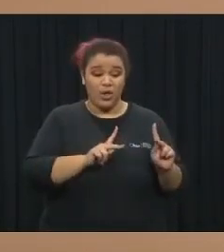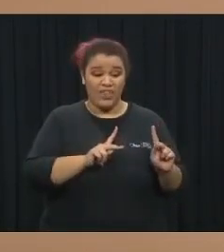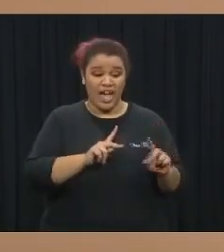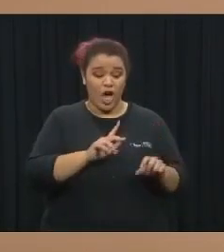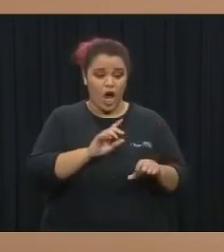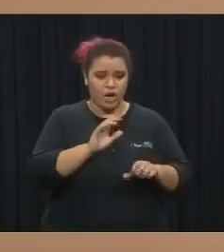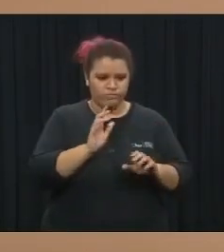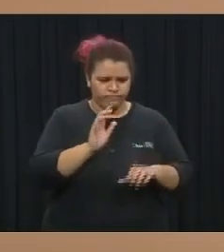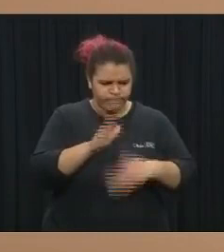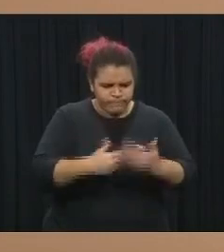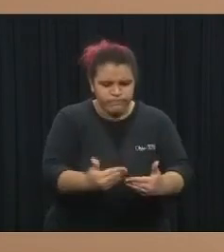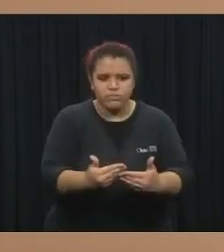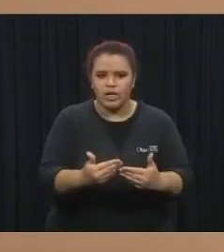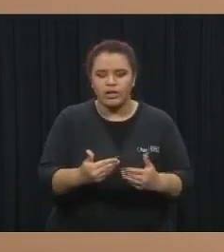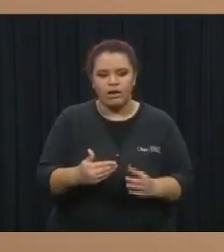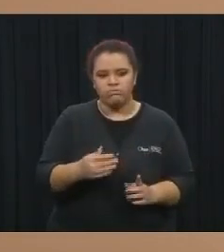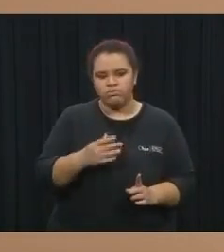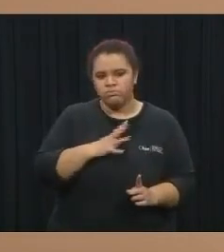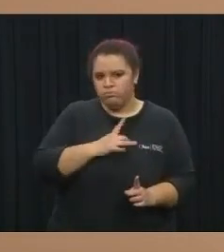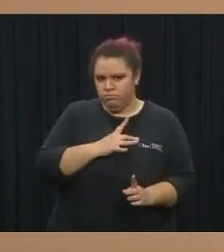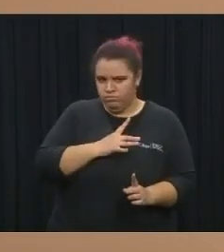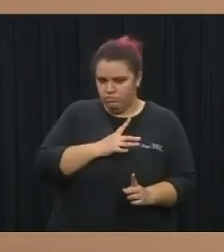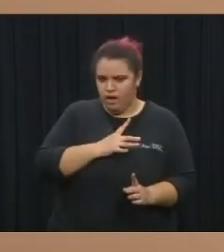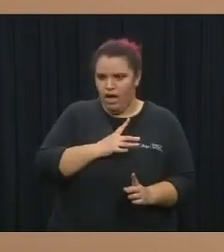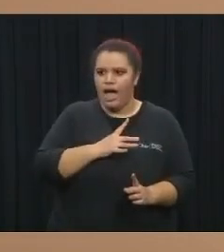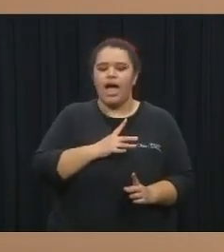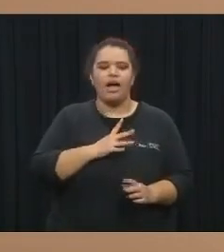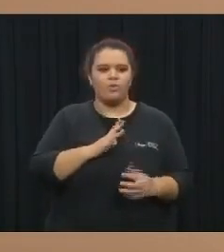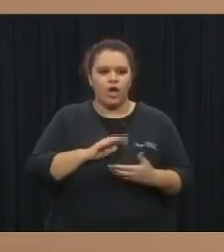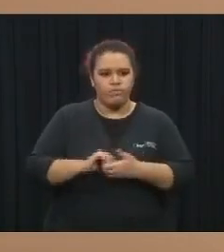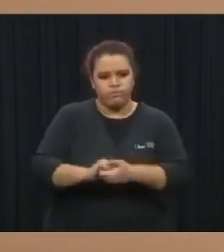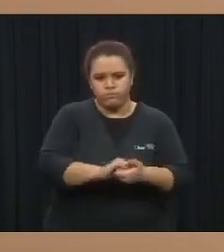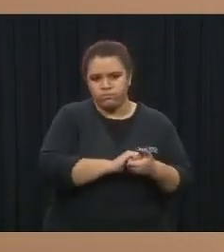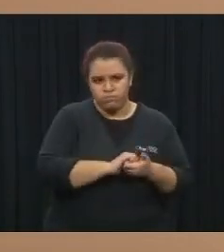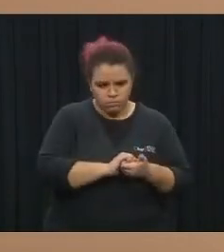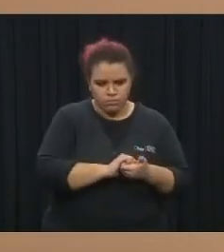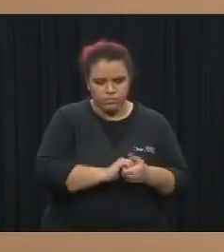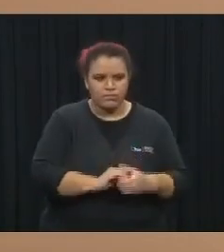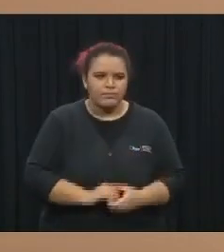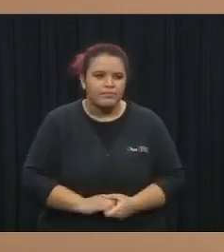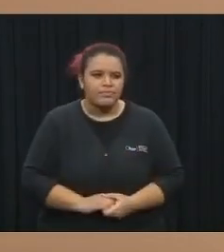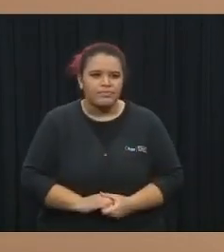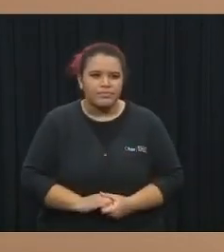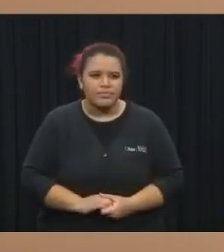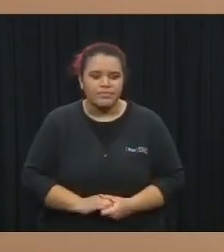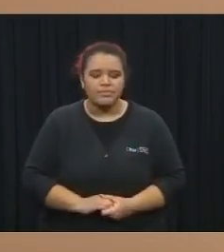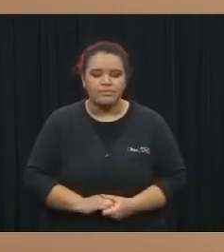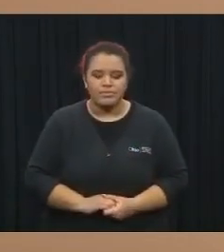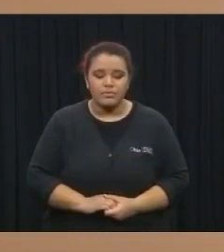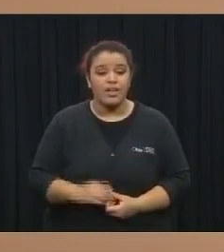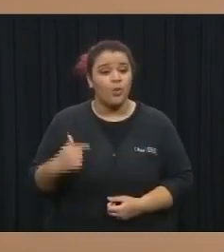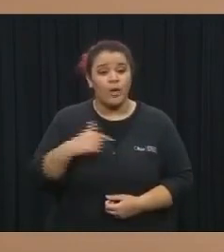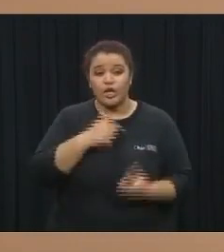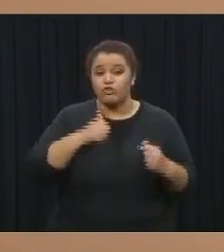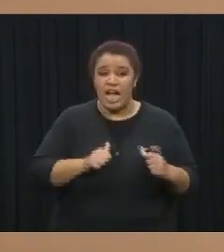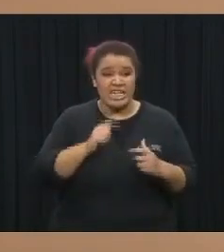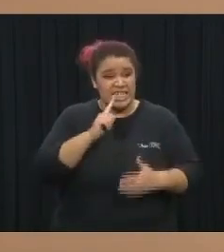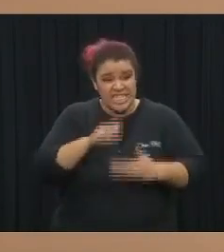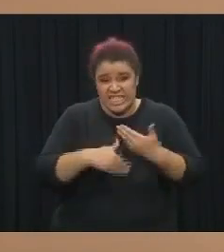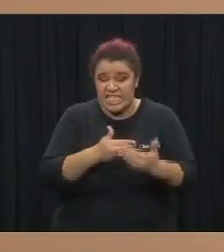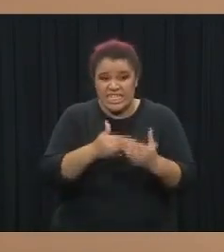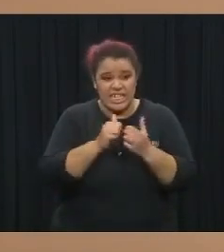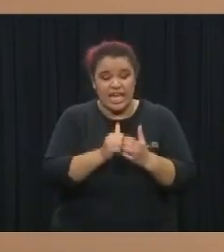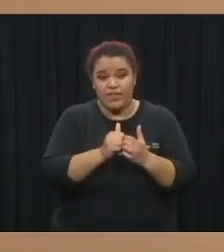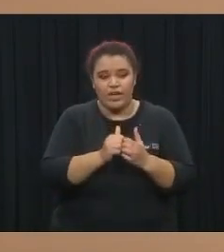that work with nursing homes, they've stepped up to the T, and everyone is really trying to row in the same direction. And nursing homes are a step away